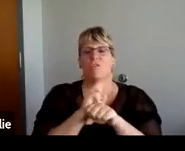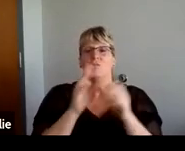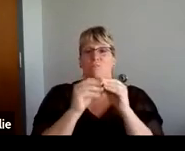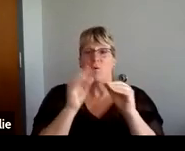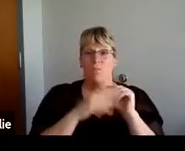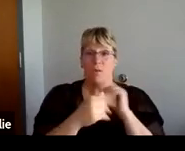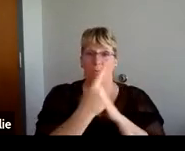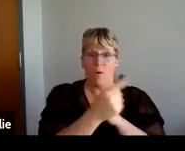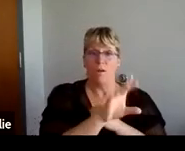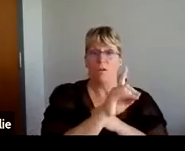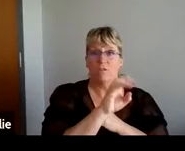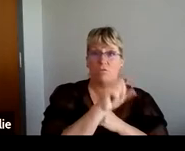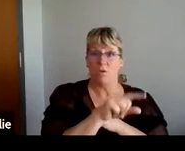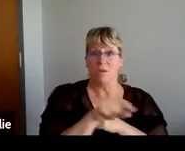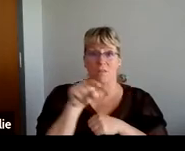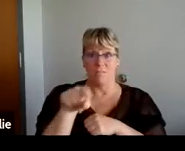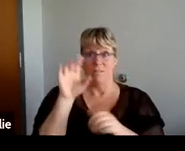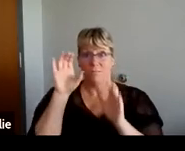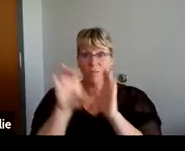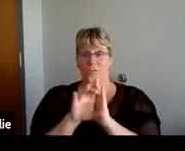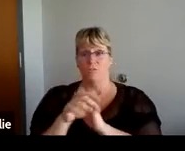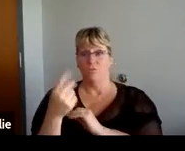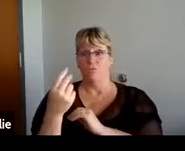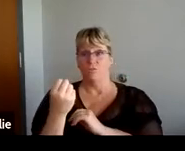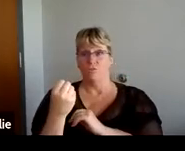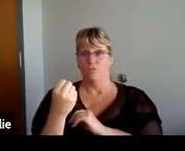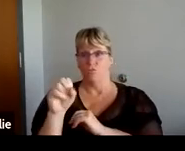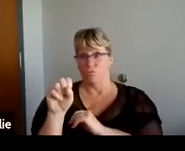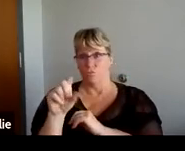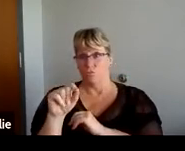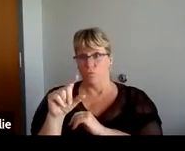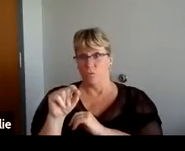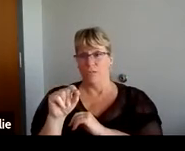from 2012, it's been replicated over and over.